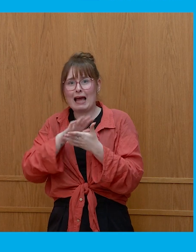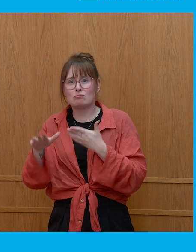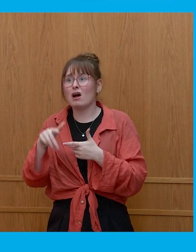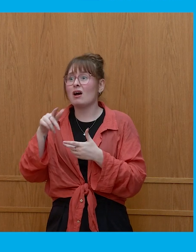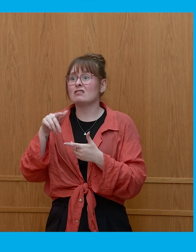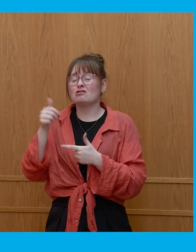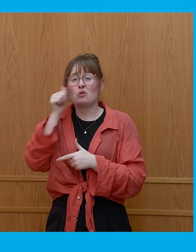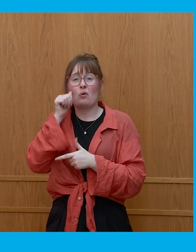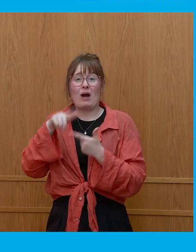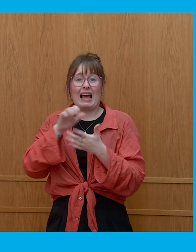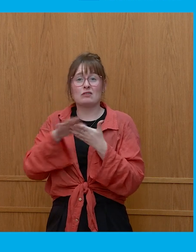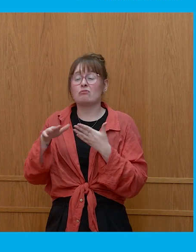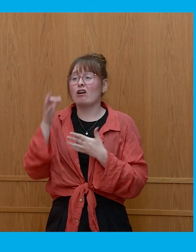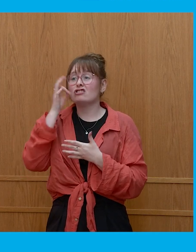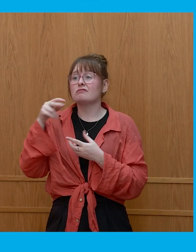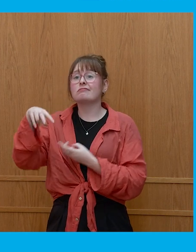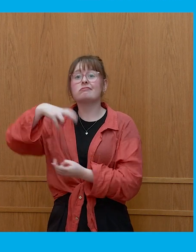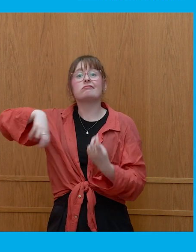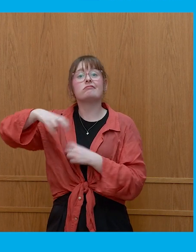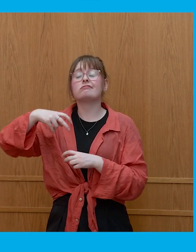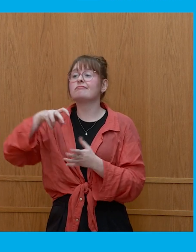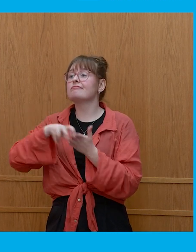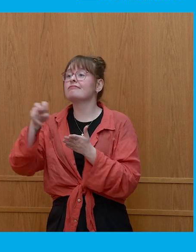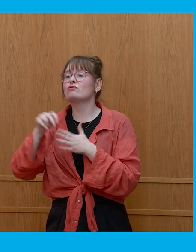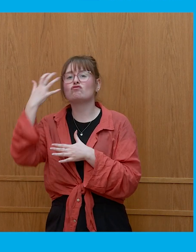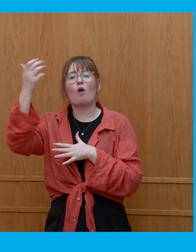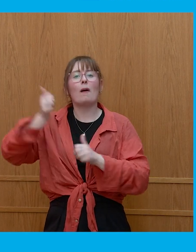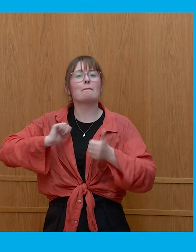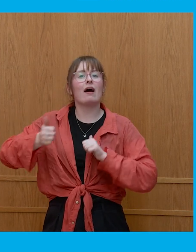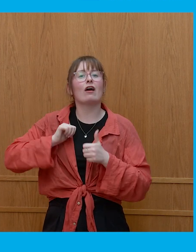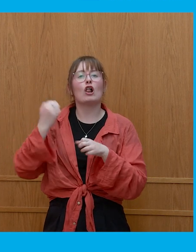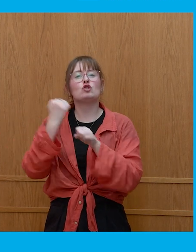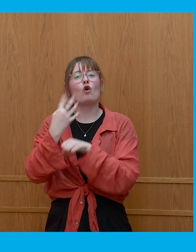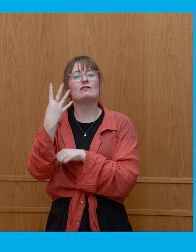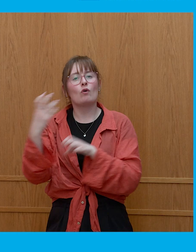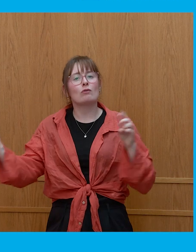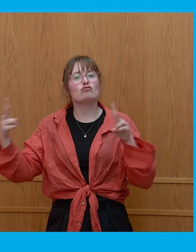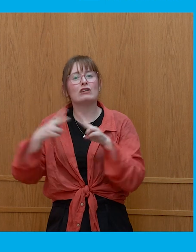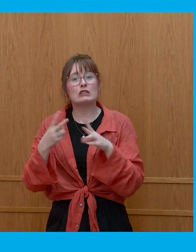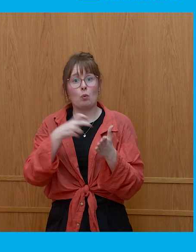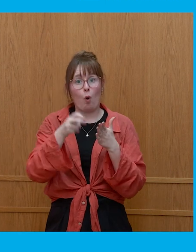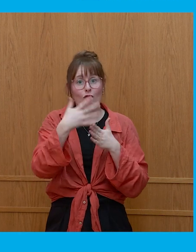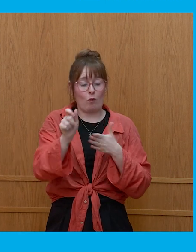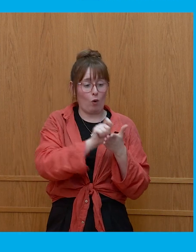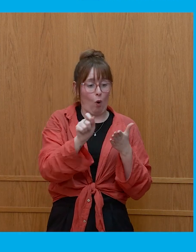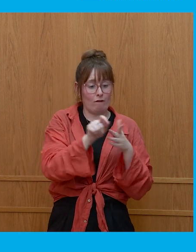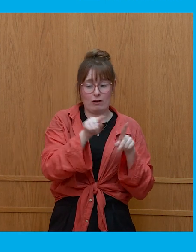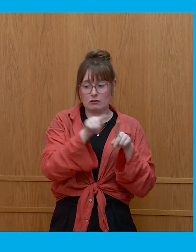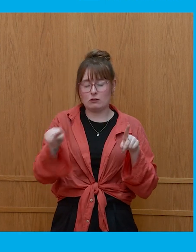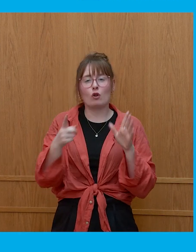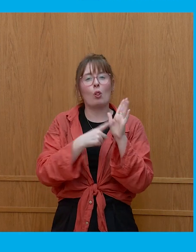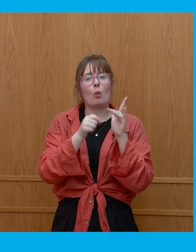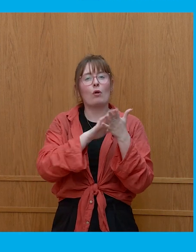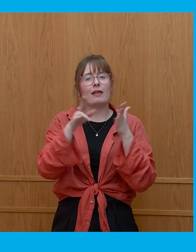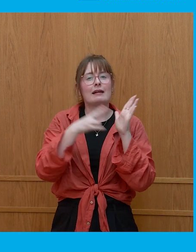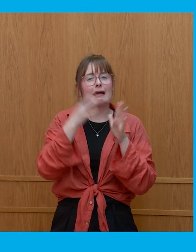around. Because when we were right up on the Royal Mile and George IV Bridge, to walk from the office, and it was the old Lothian Regional